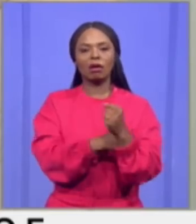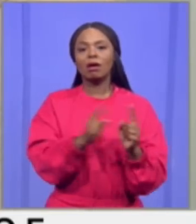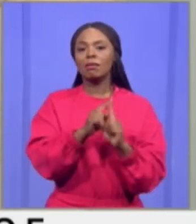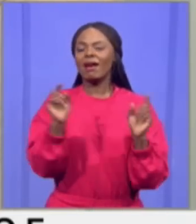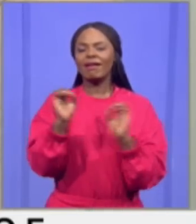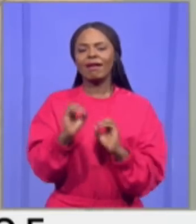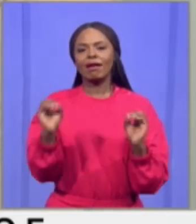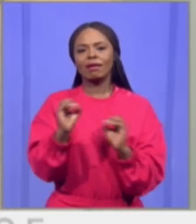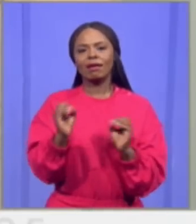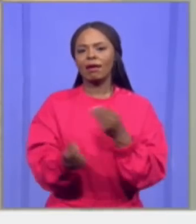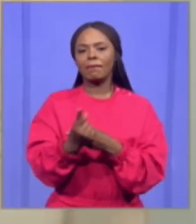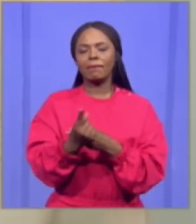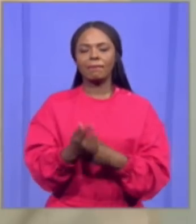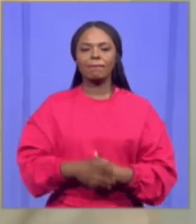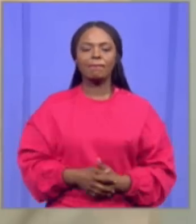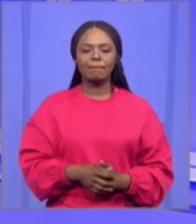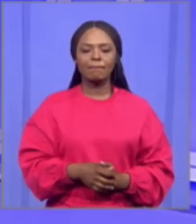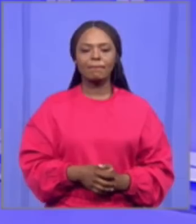is happening to them.